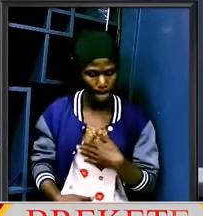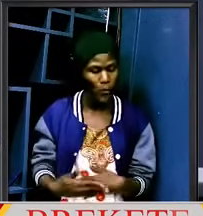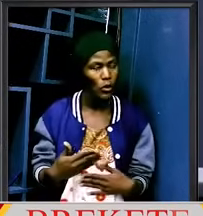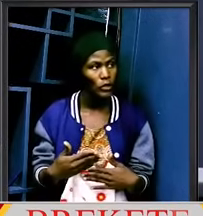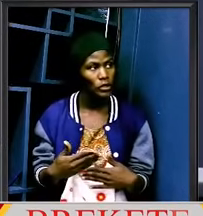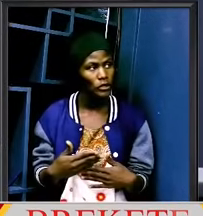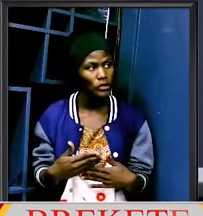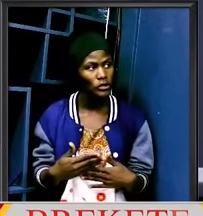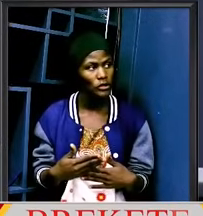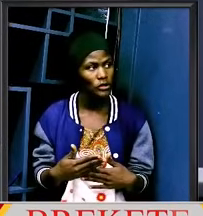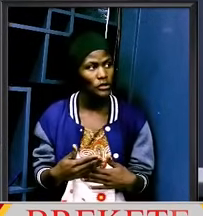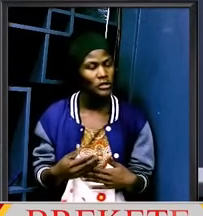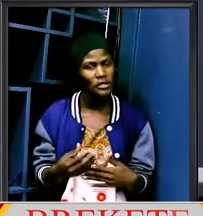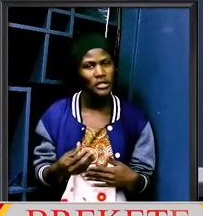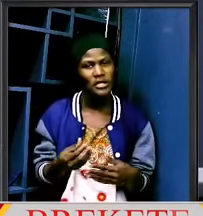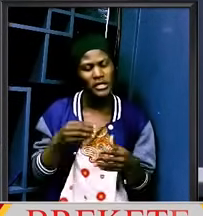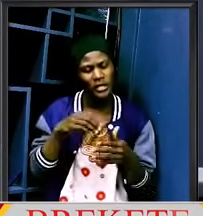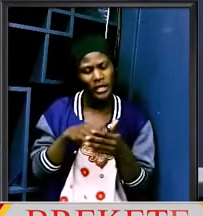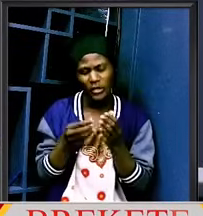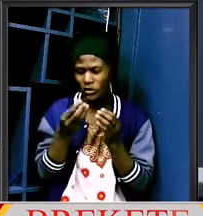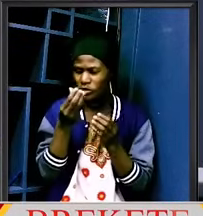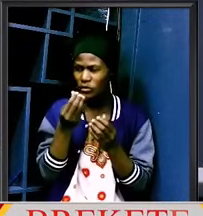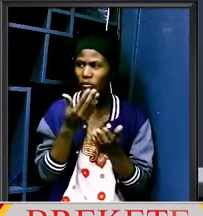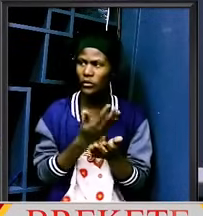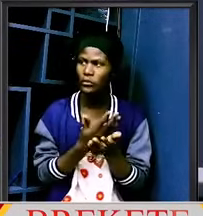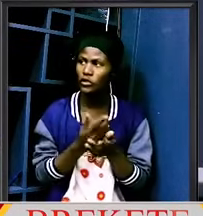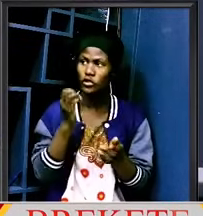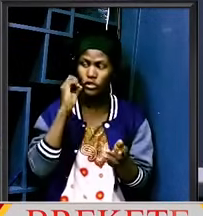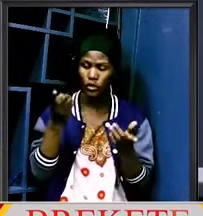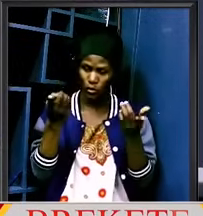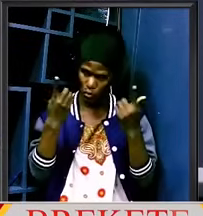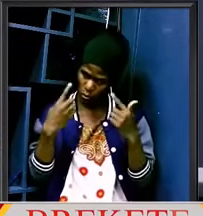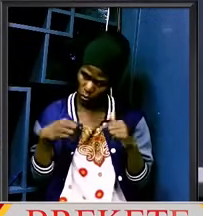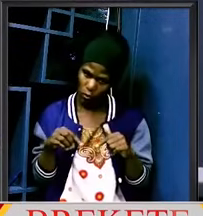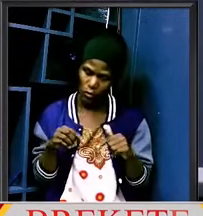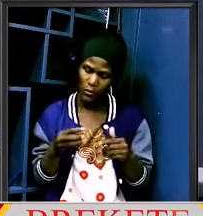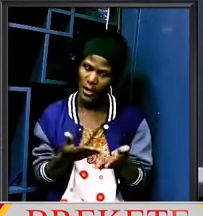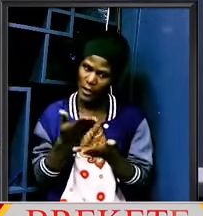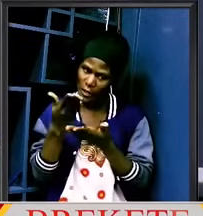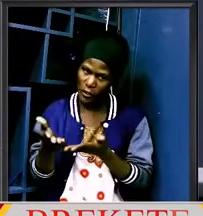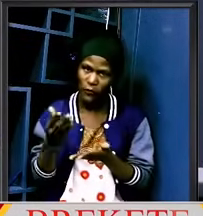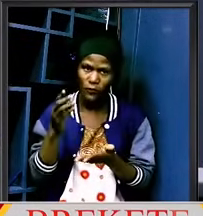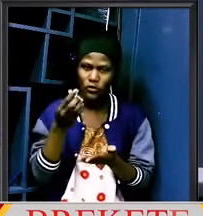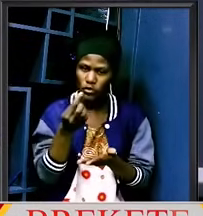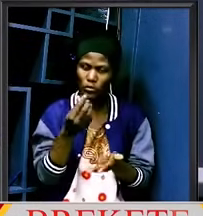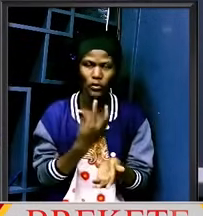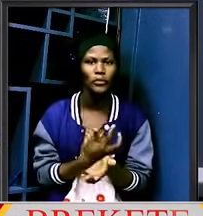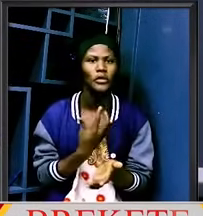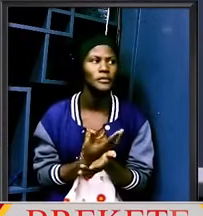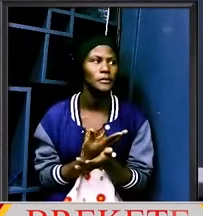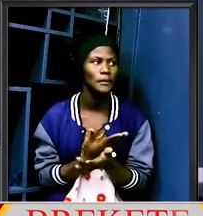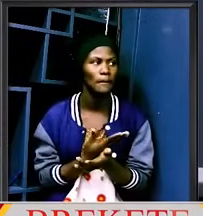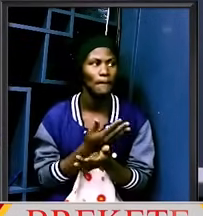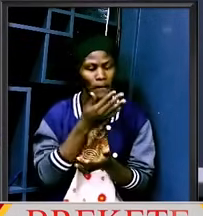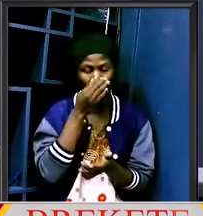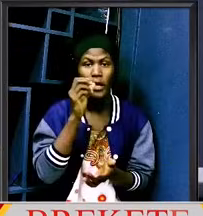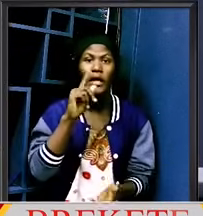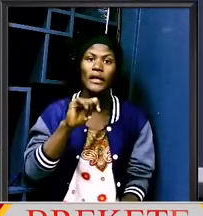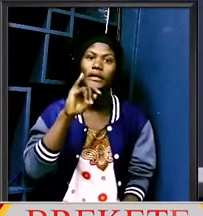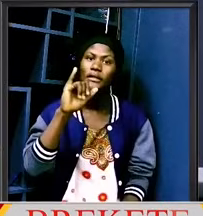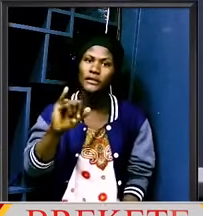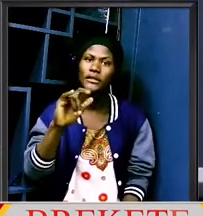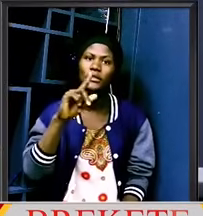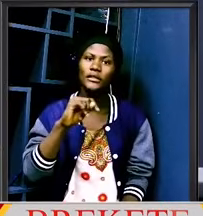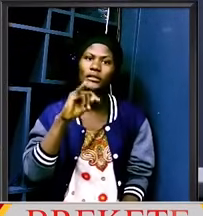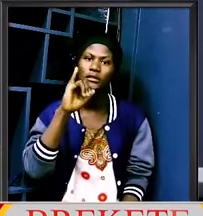go inside that her level, she go do something, come give you. Titi